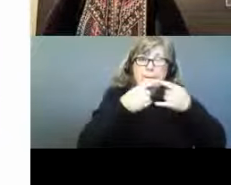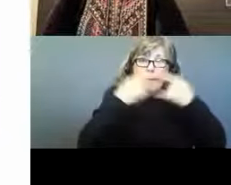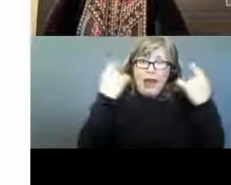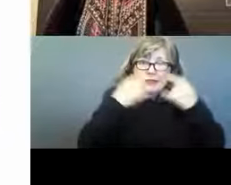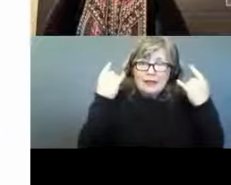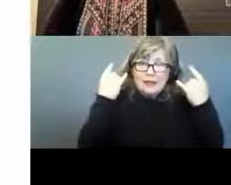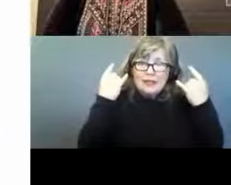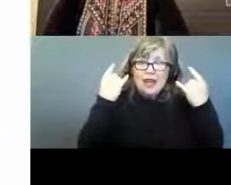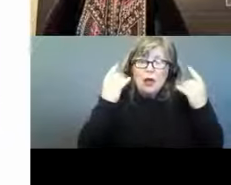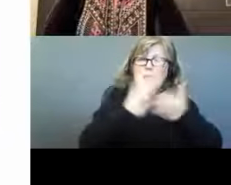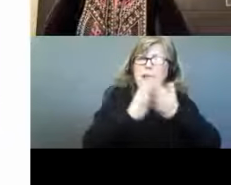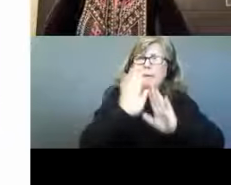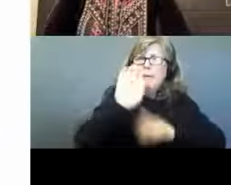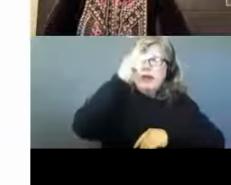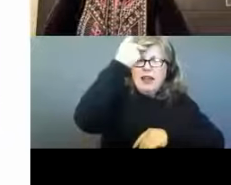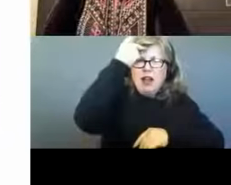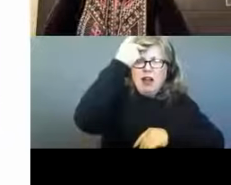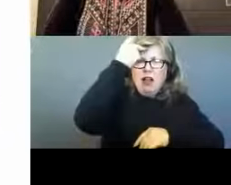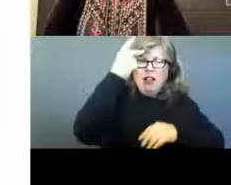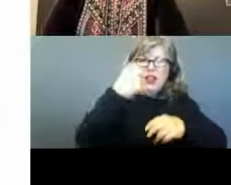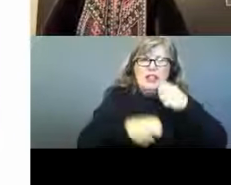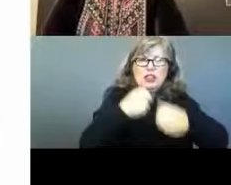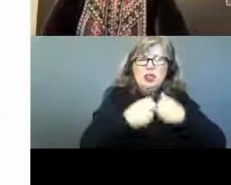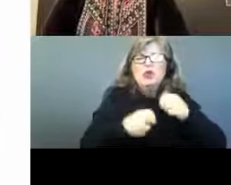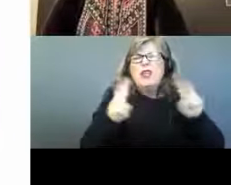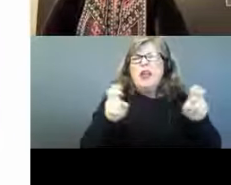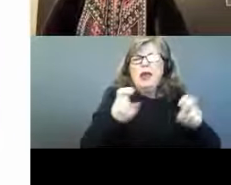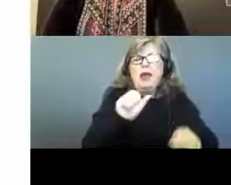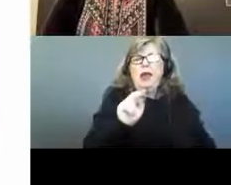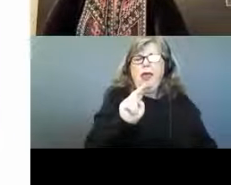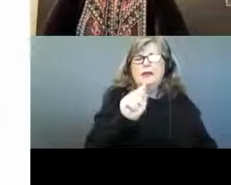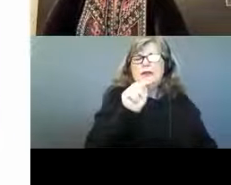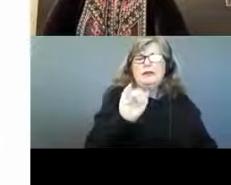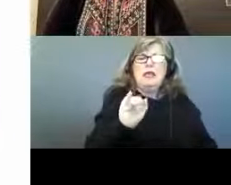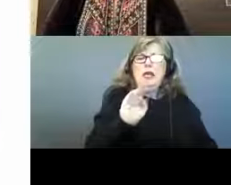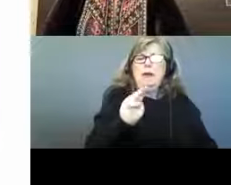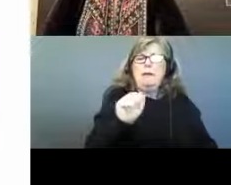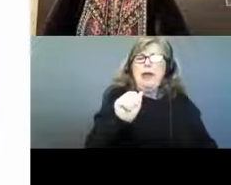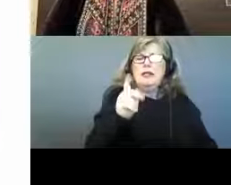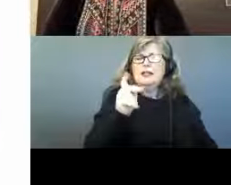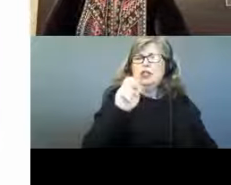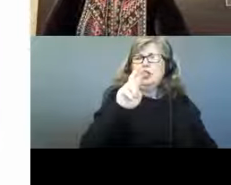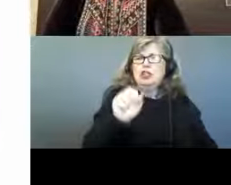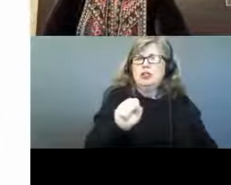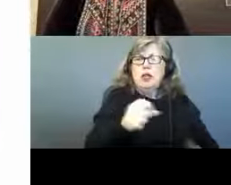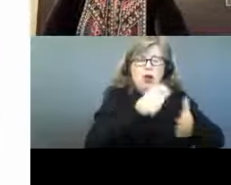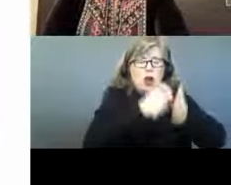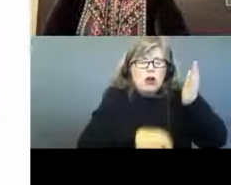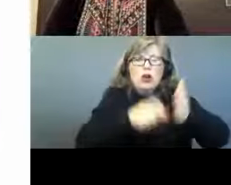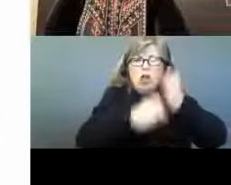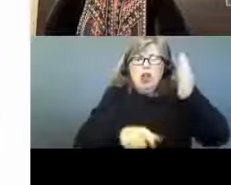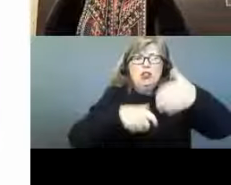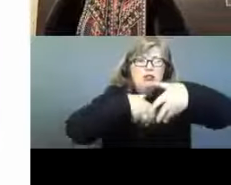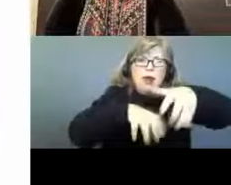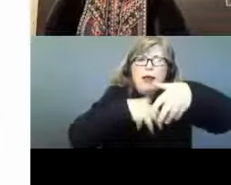wearing. Enter the anti-maskers. I have seen more stop wearing masks, articles, rallies, and